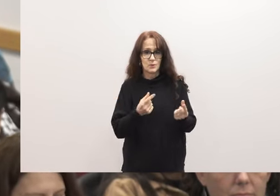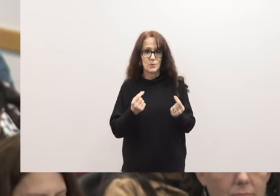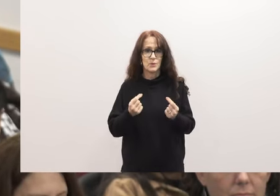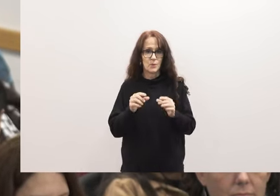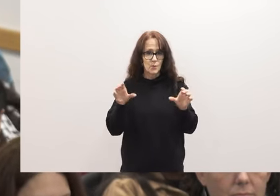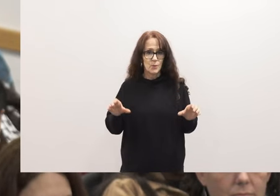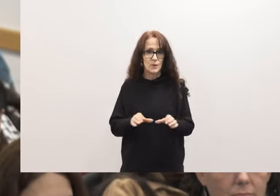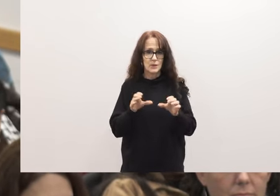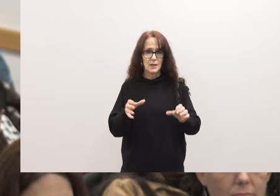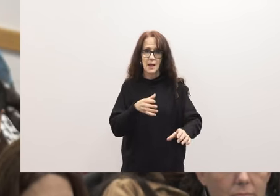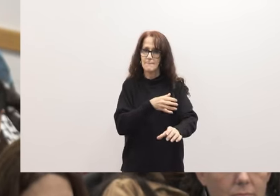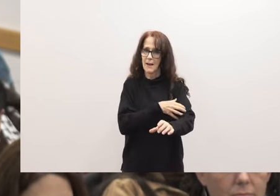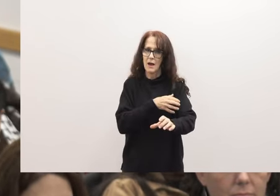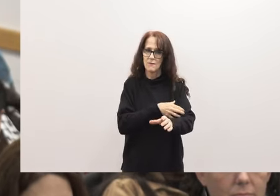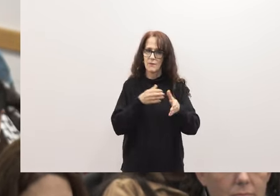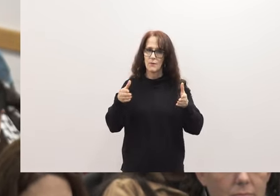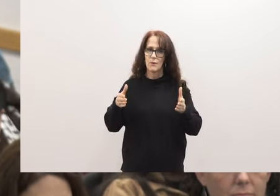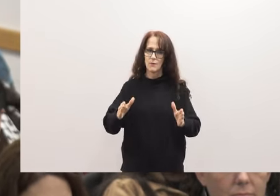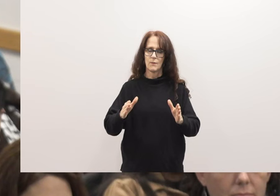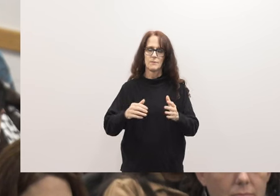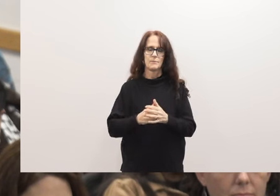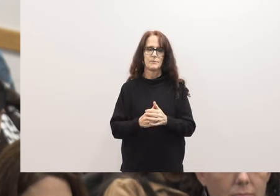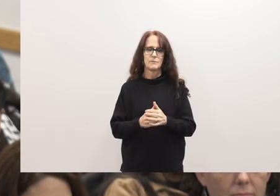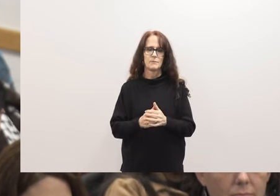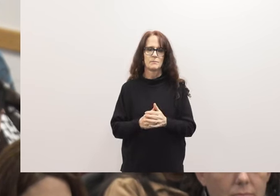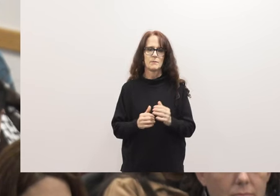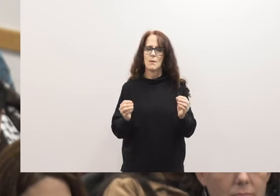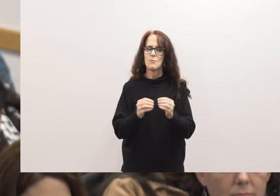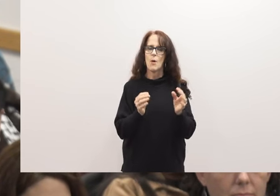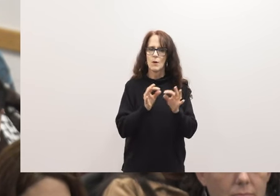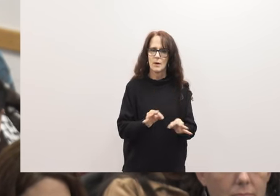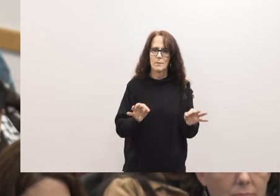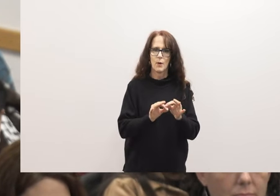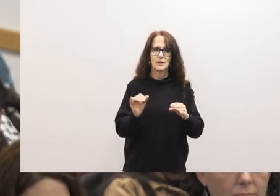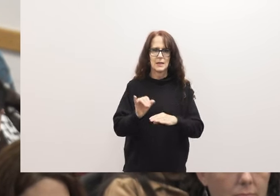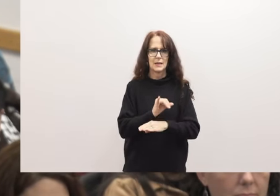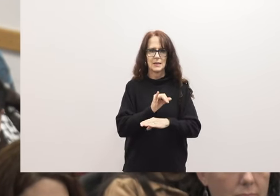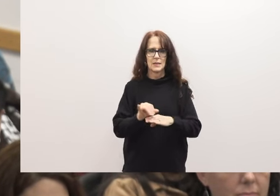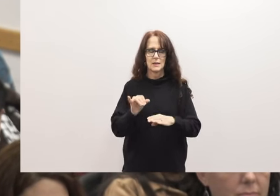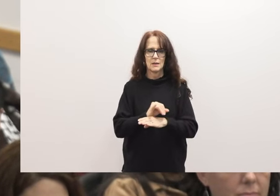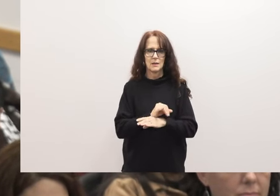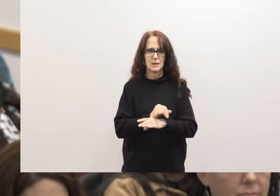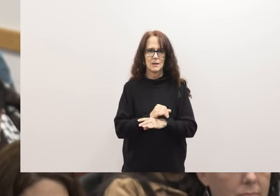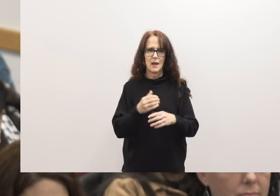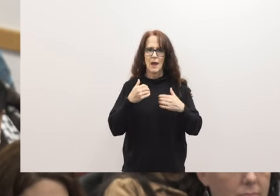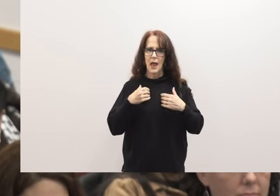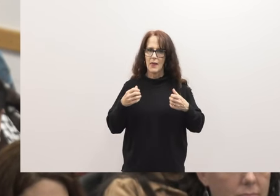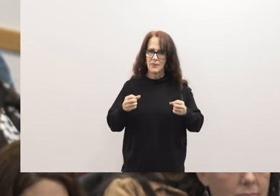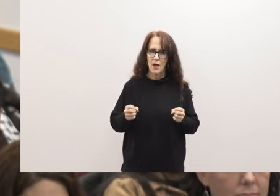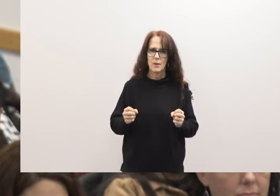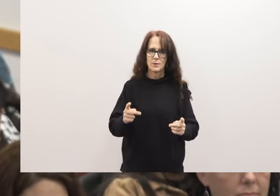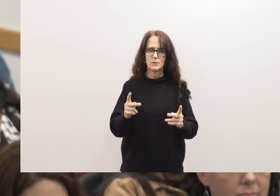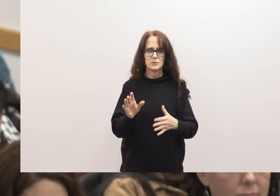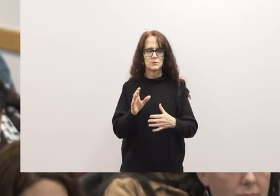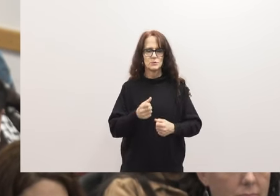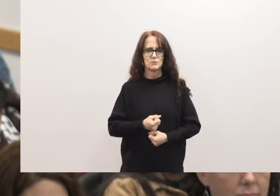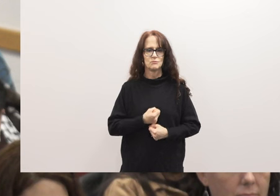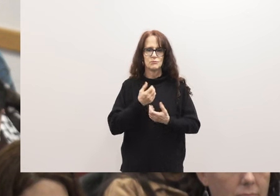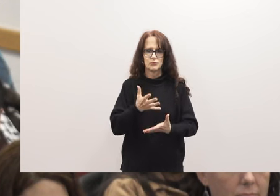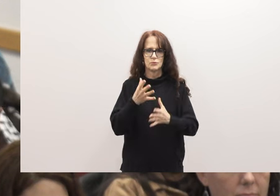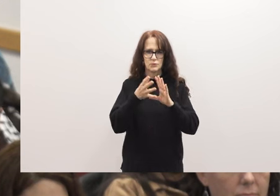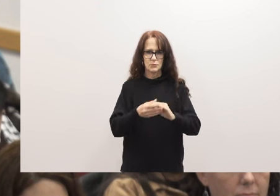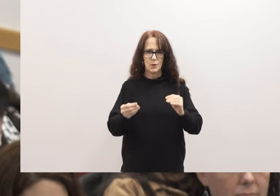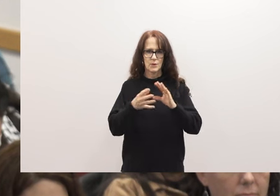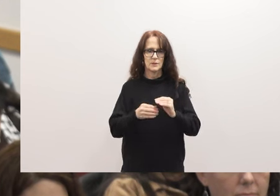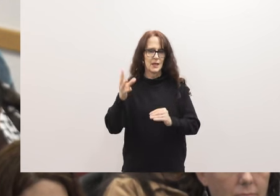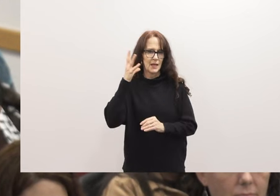in a very powerful fashion. But more importantly, our interns got the opportunity to share their stories and experiences